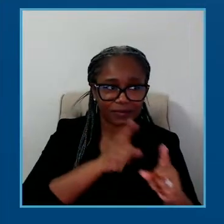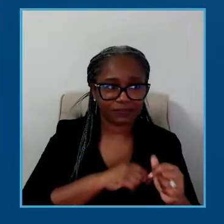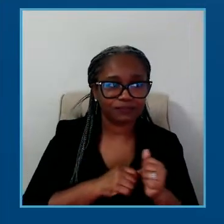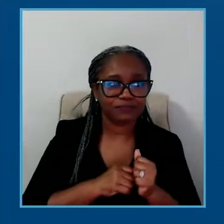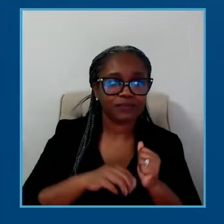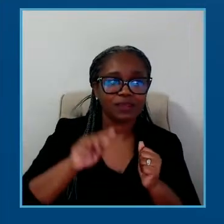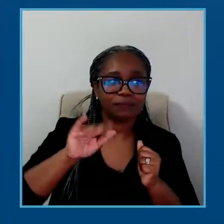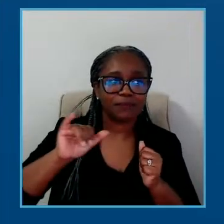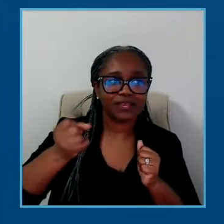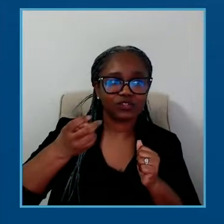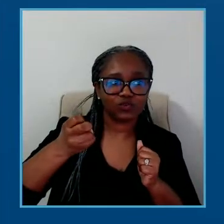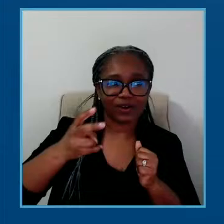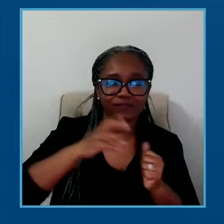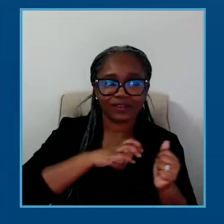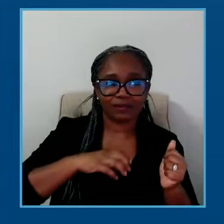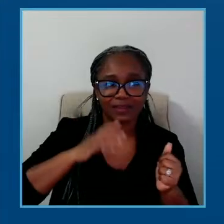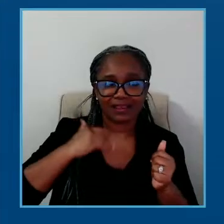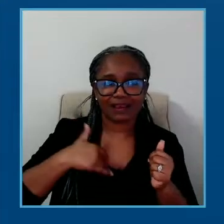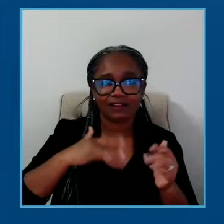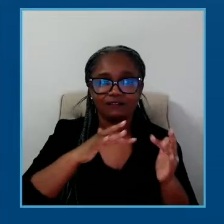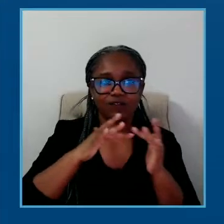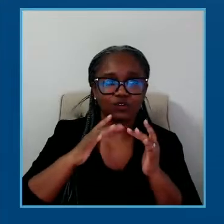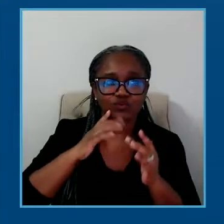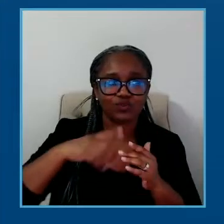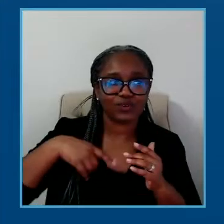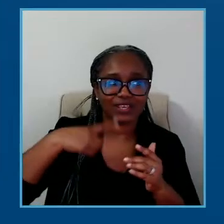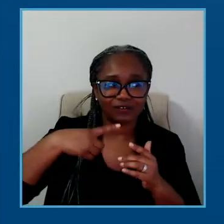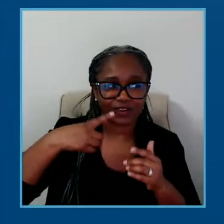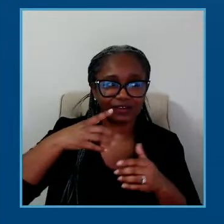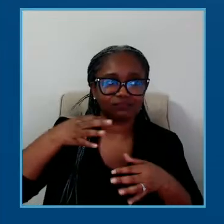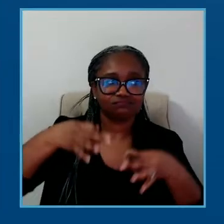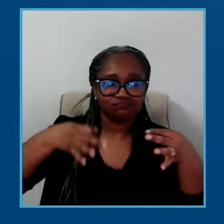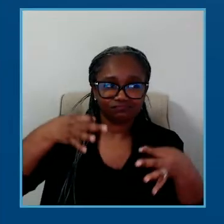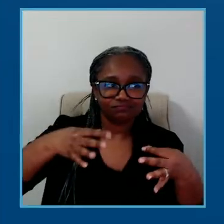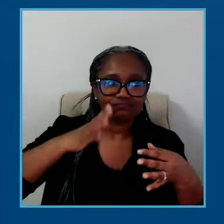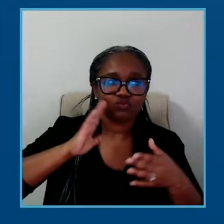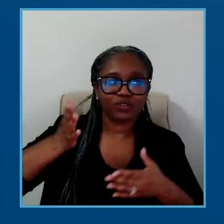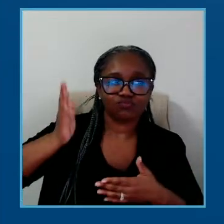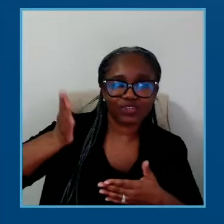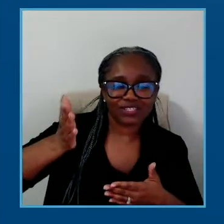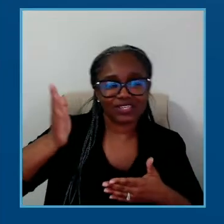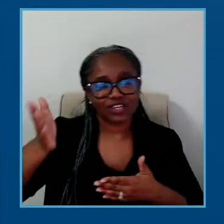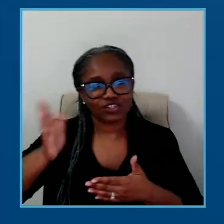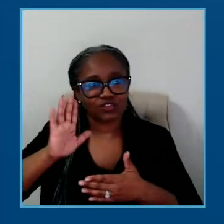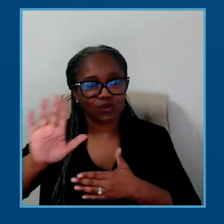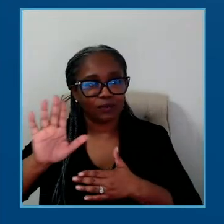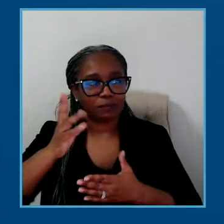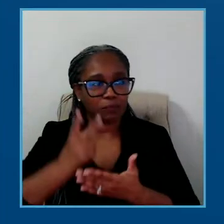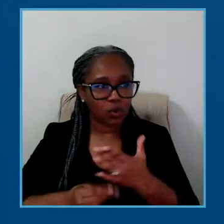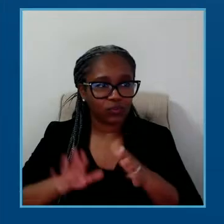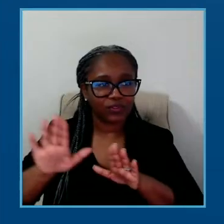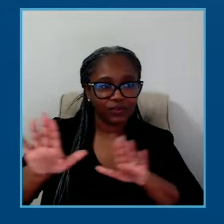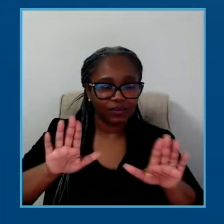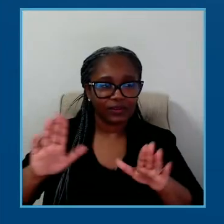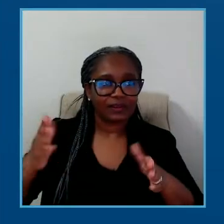committee members reviewed the parties' written submissions, heard oral presentations from the parties' counsel and parliamentarian expert witnesses, and debated the merits